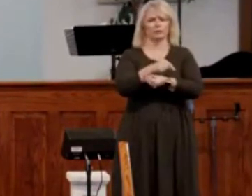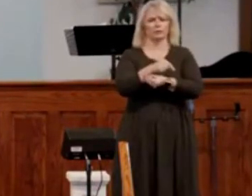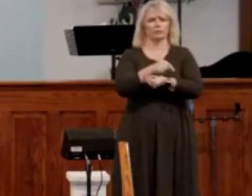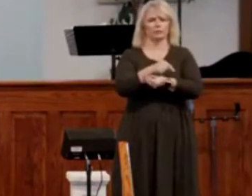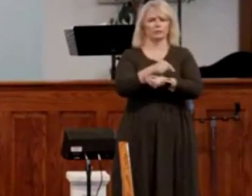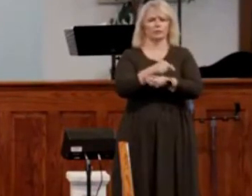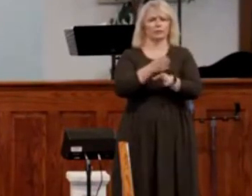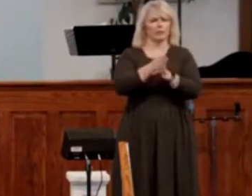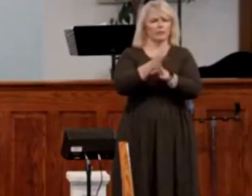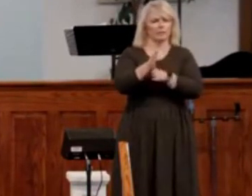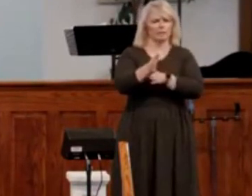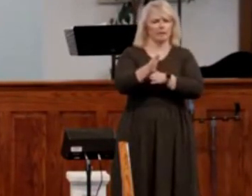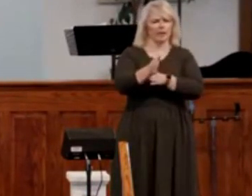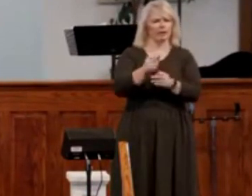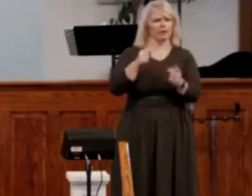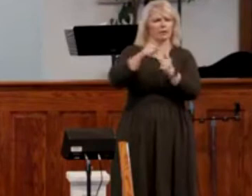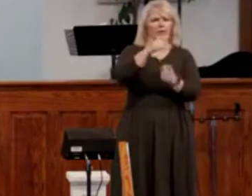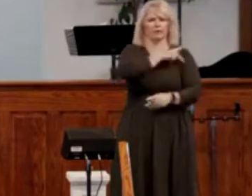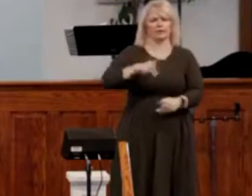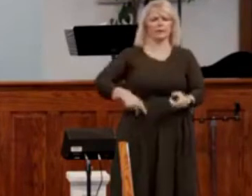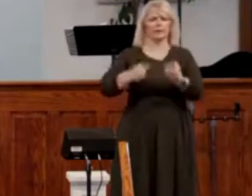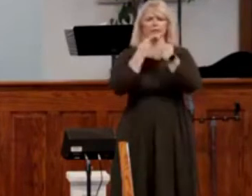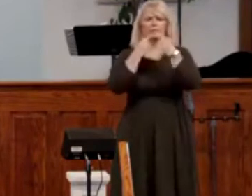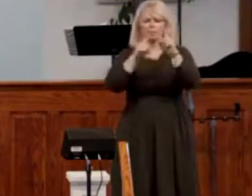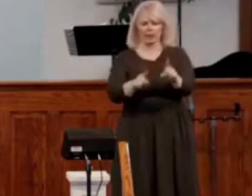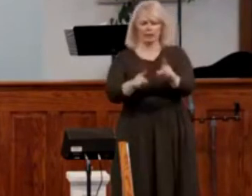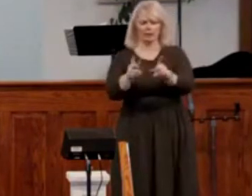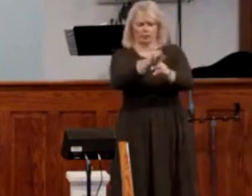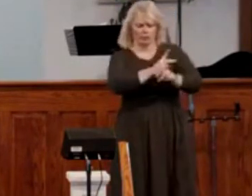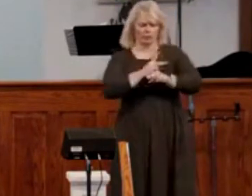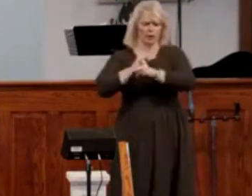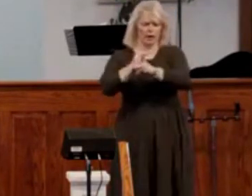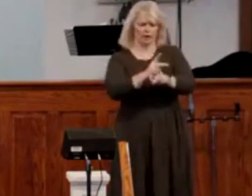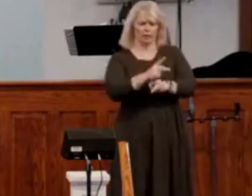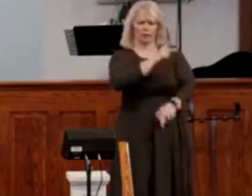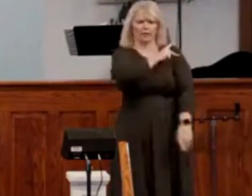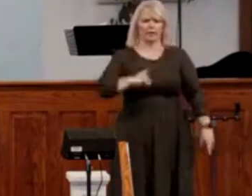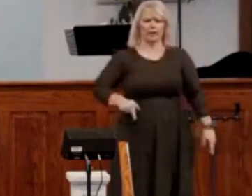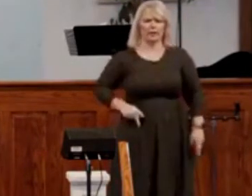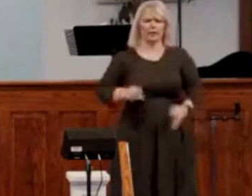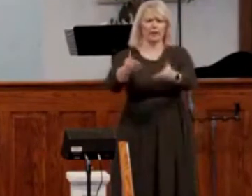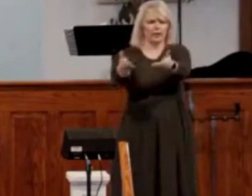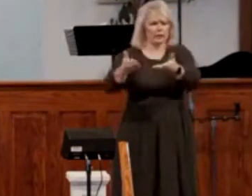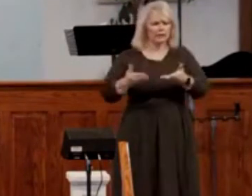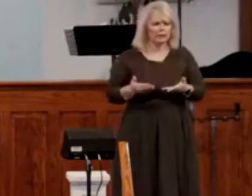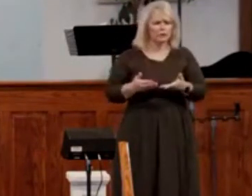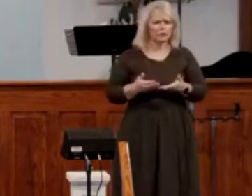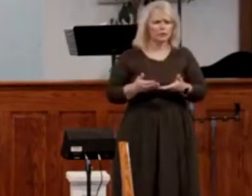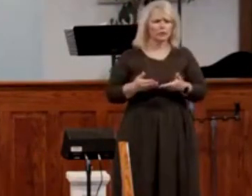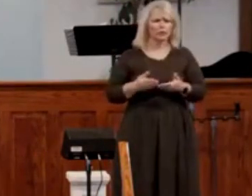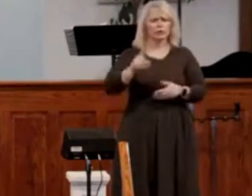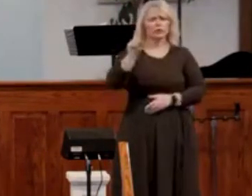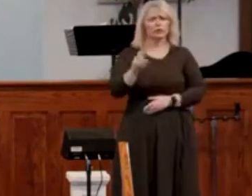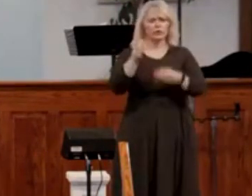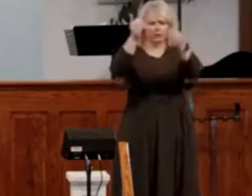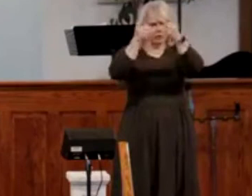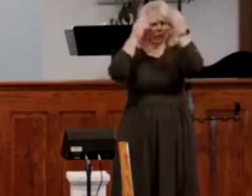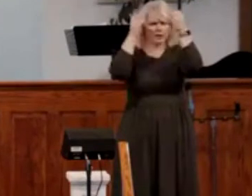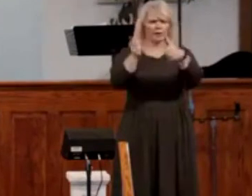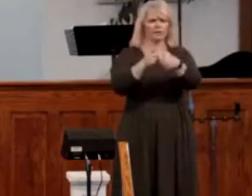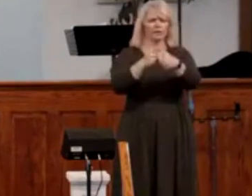today. The big point is the king's command. If you're going to steward what the king gives you, you need to obey his first and most important